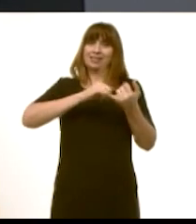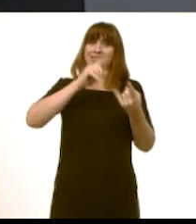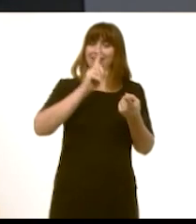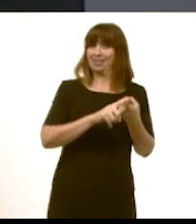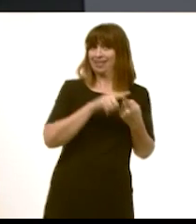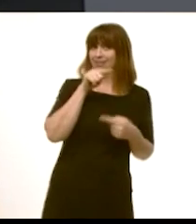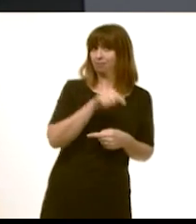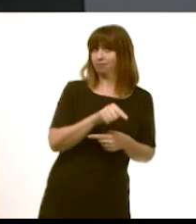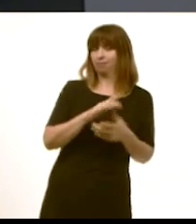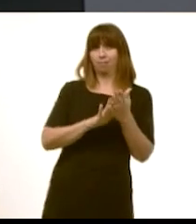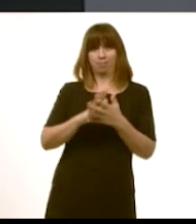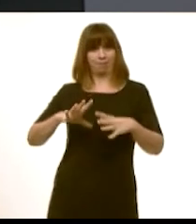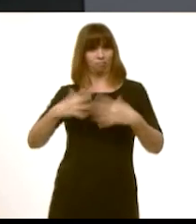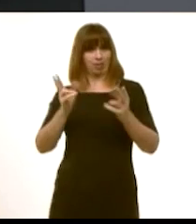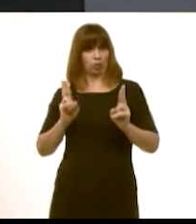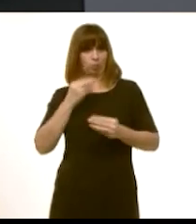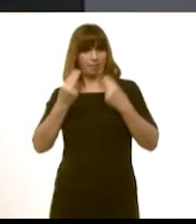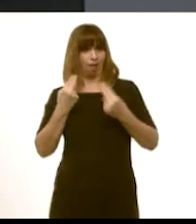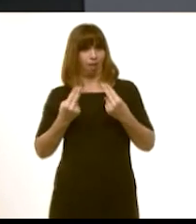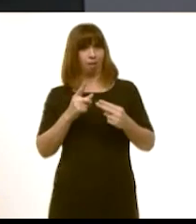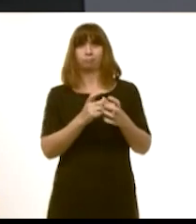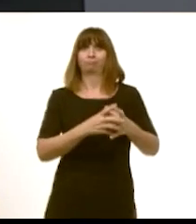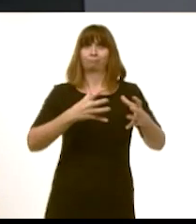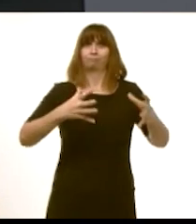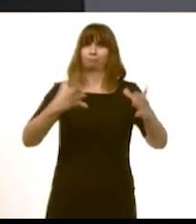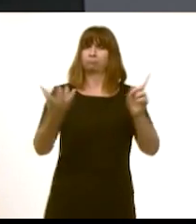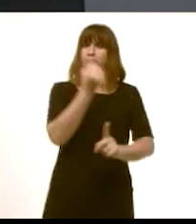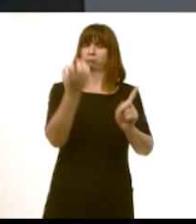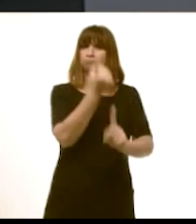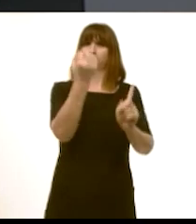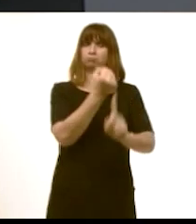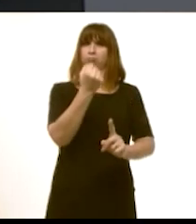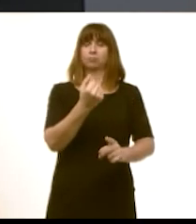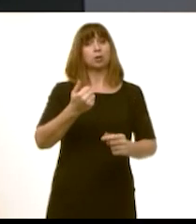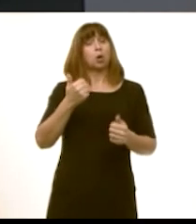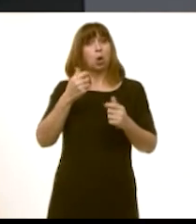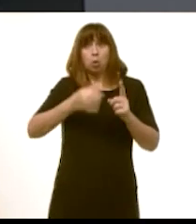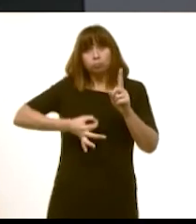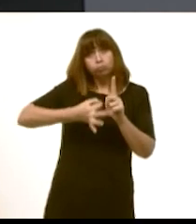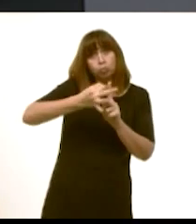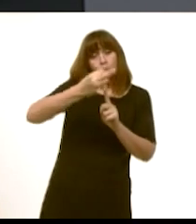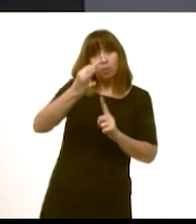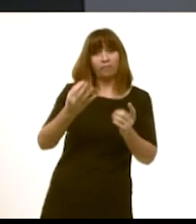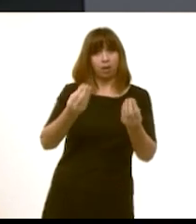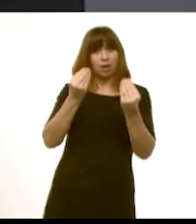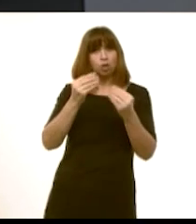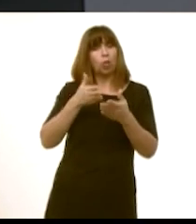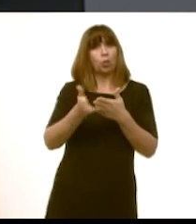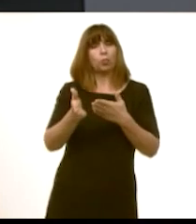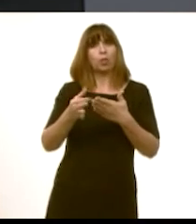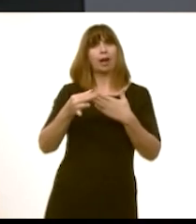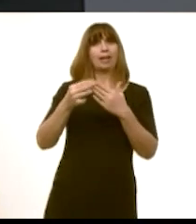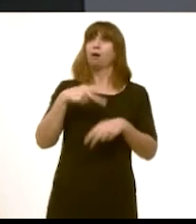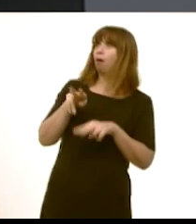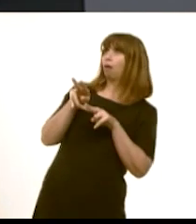average in receipt of free school meals. Obviously, inspirational leadership is one key way to improve performance, but how else can we make sure we